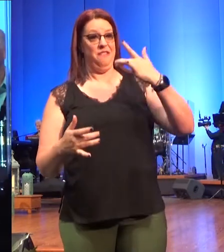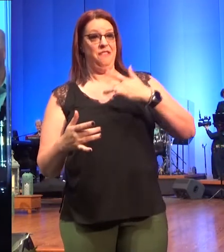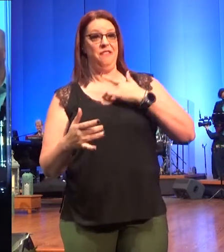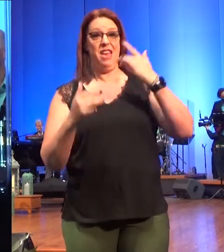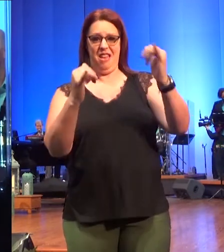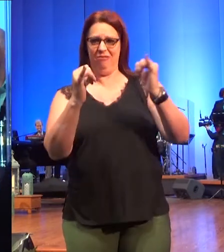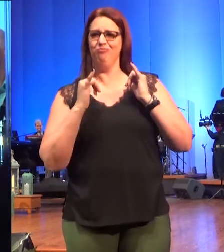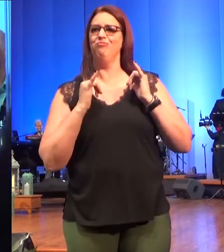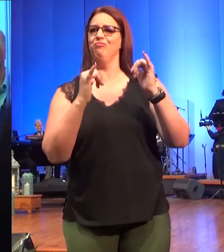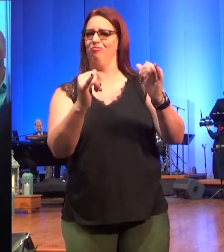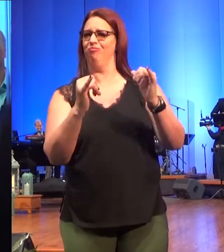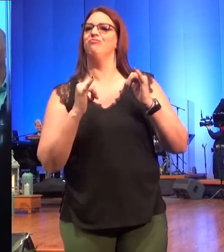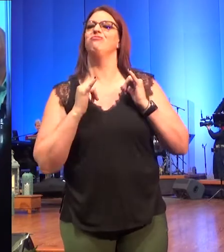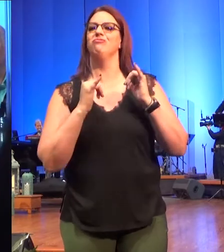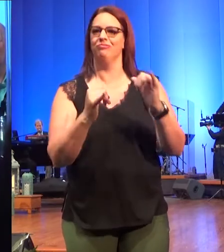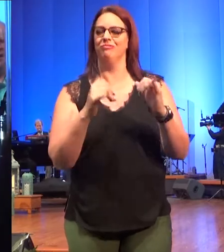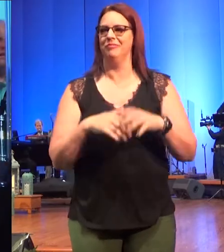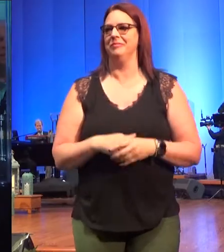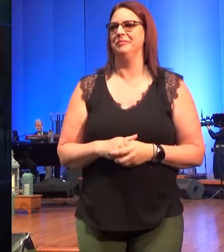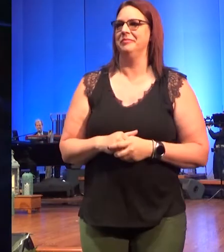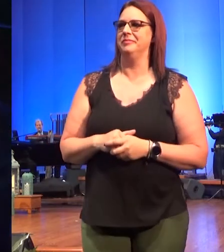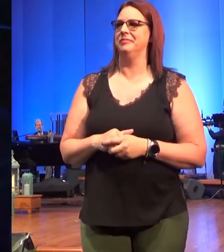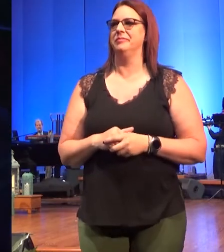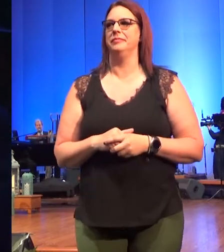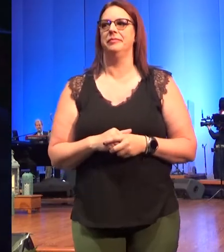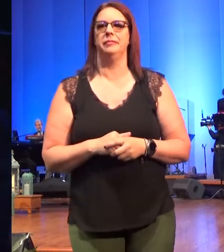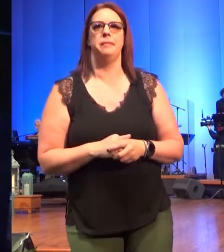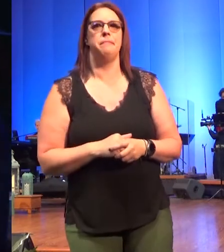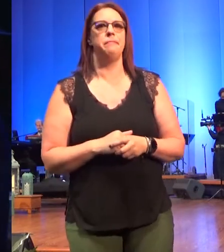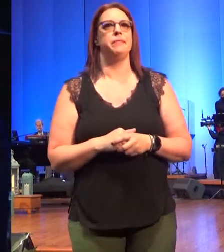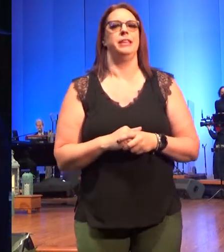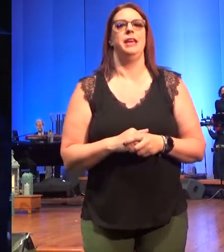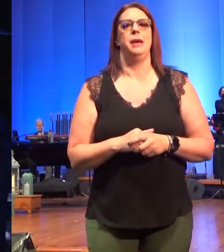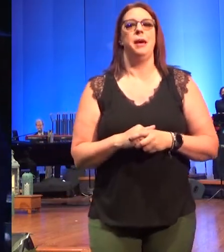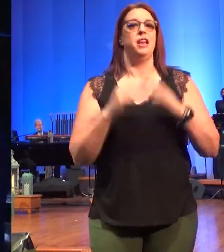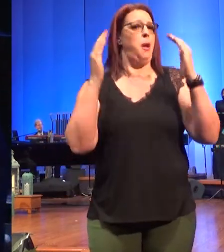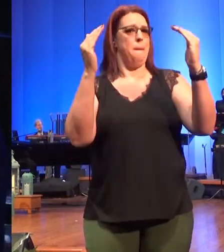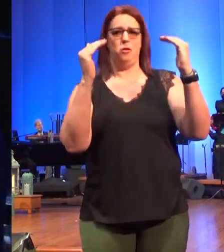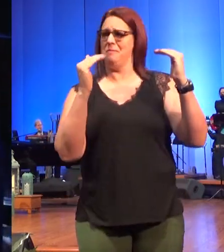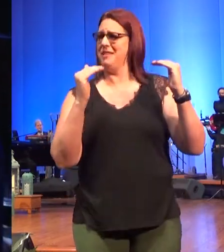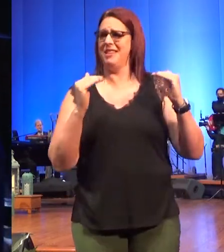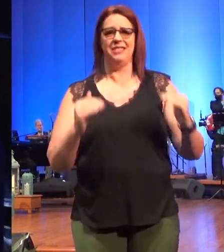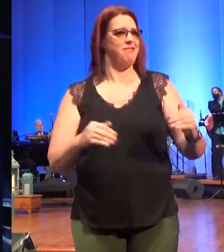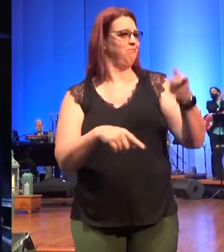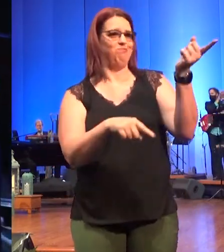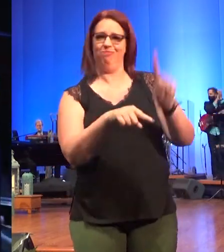that's what you wanna do. Bring me down,